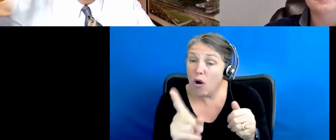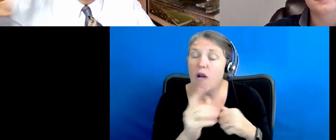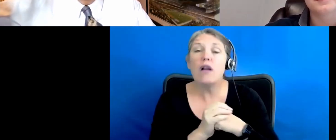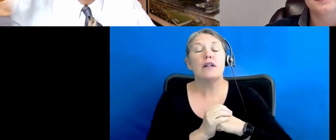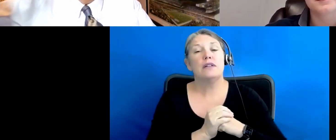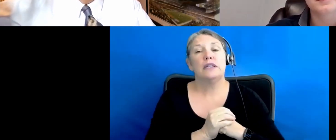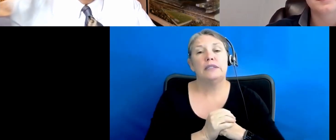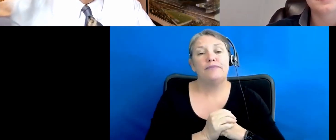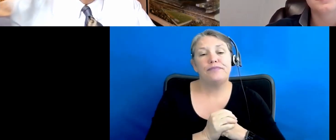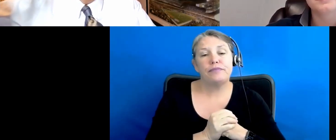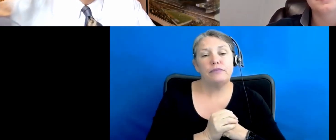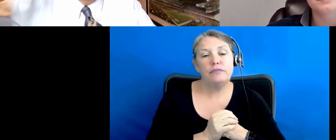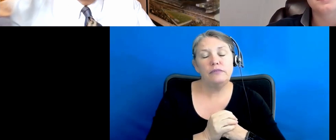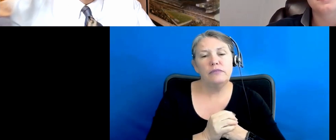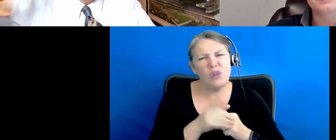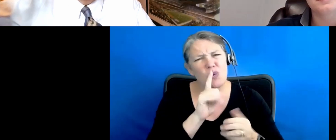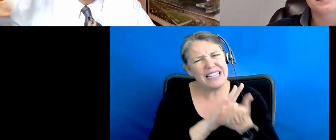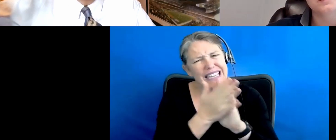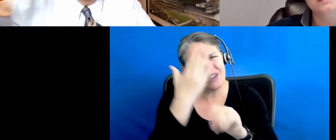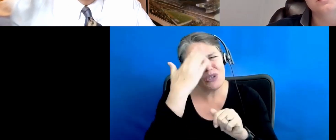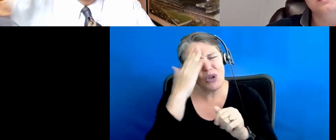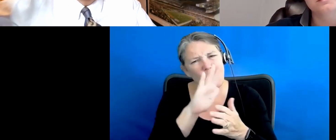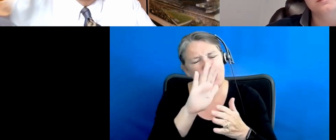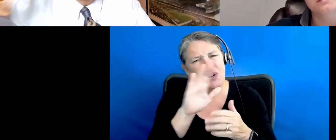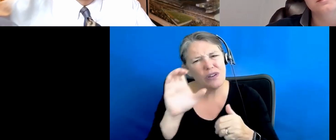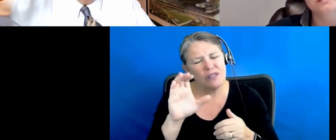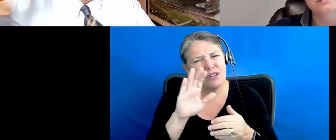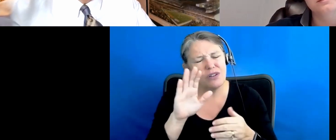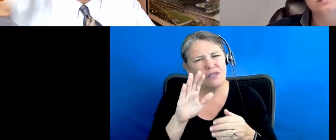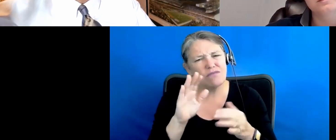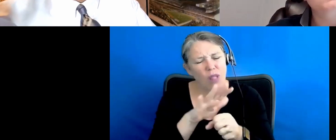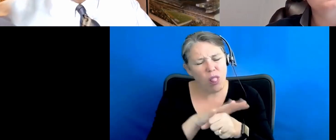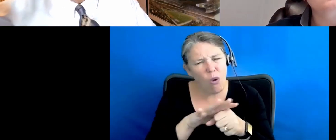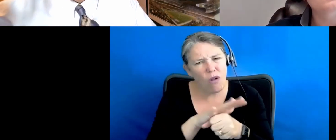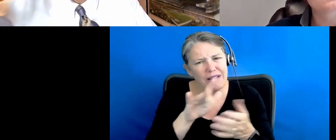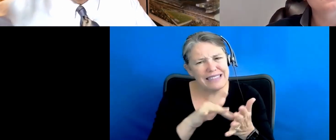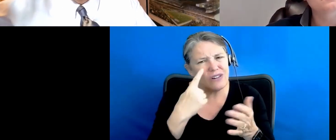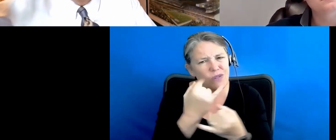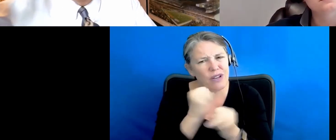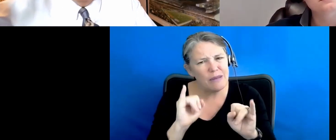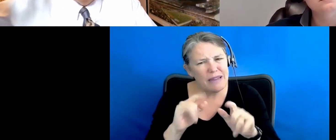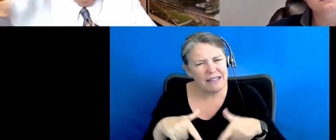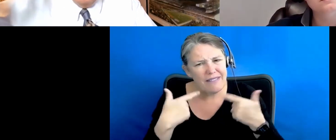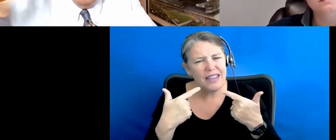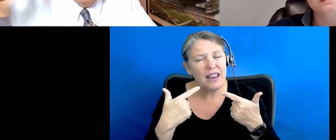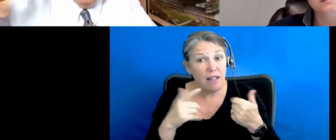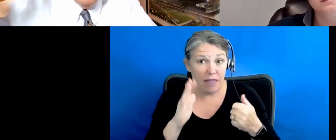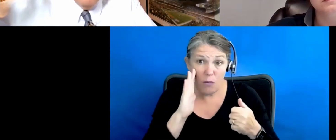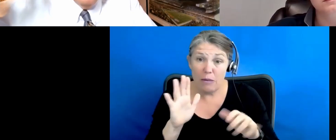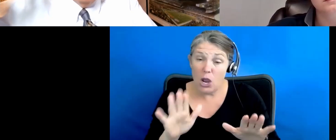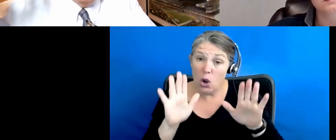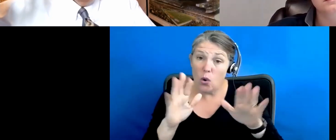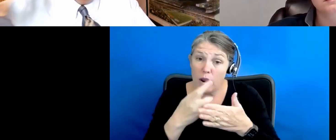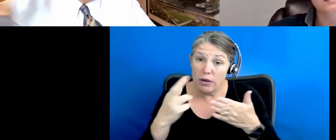to get to know your local Center for Independent Living. They're going to be a tremendous resource for you once you are out